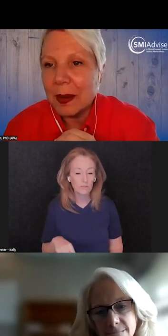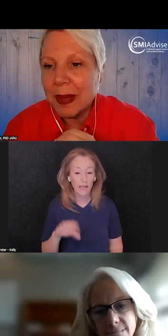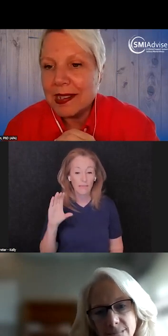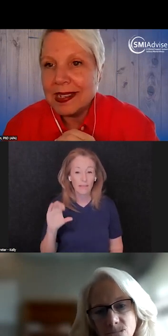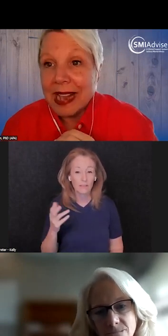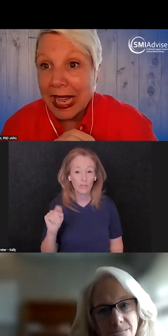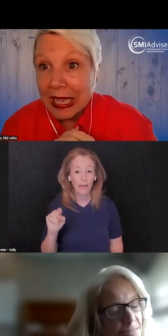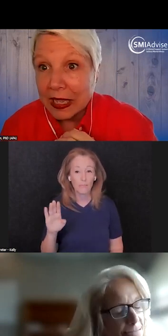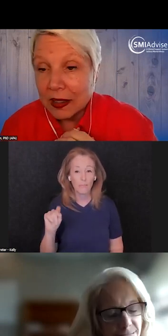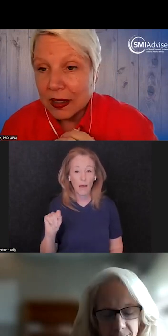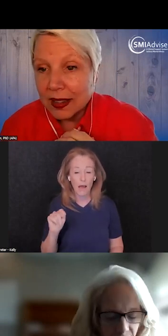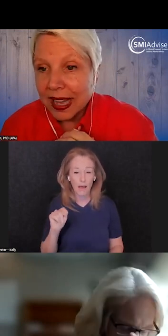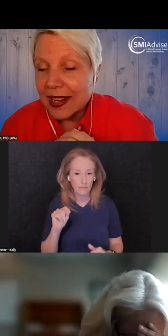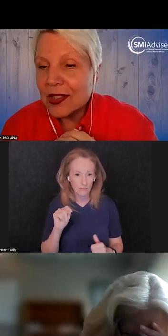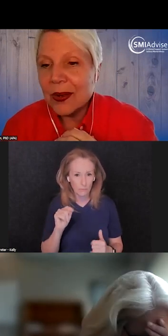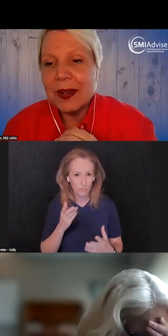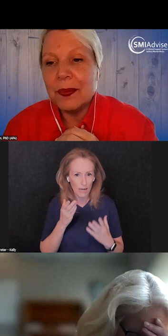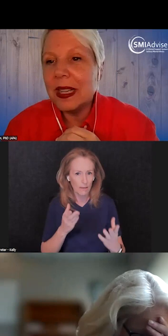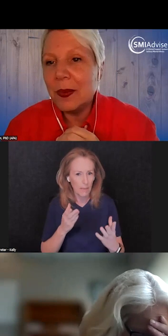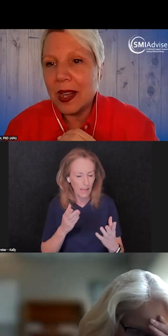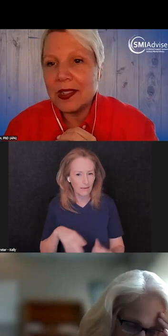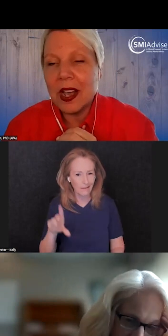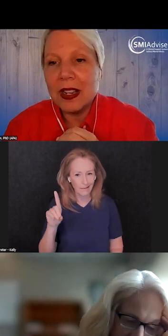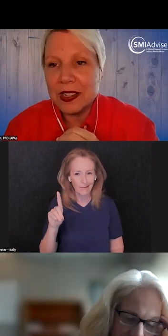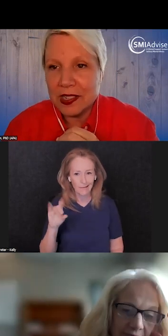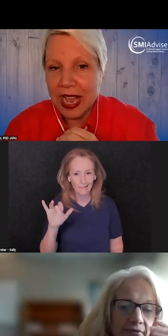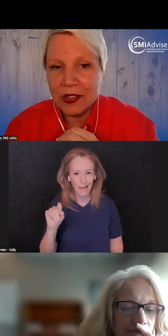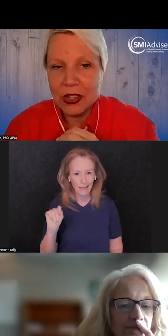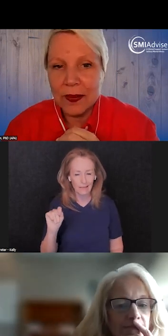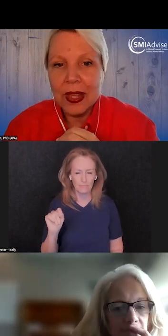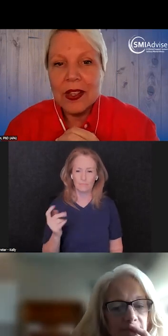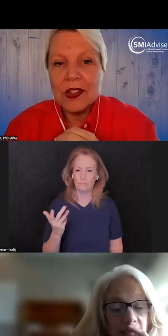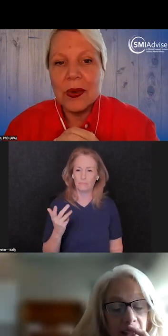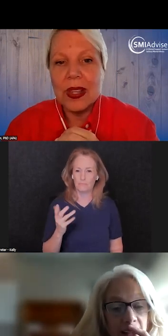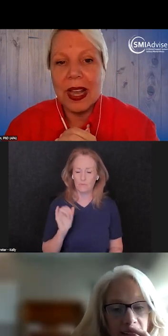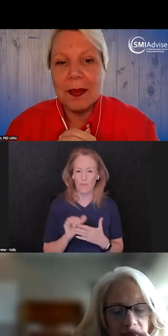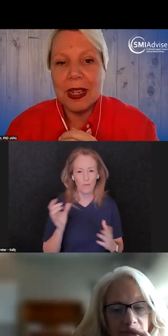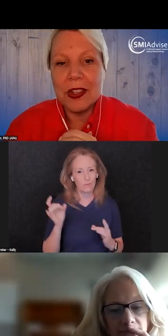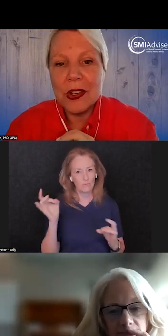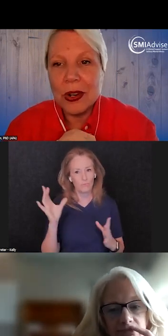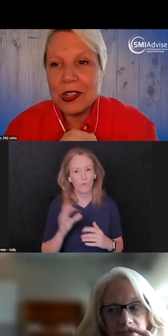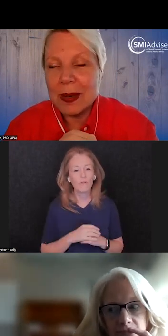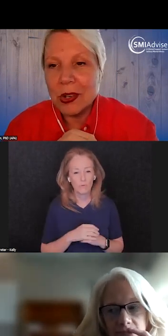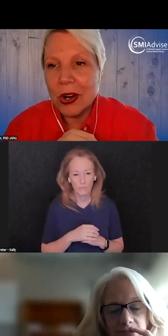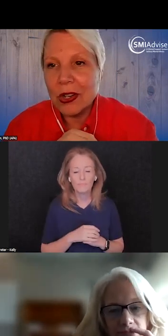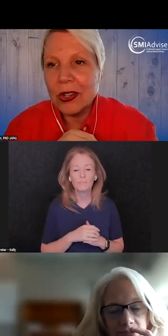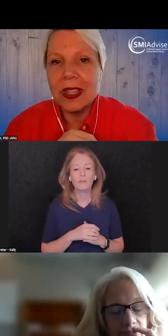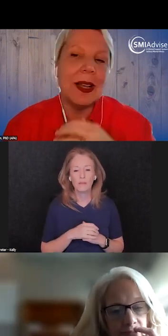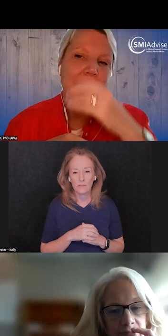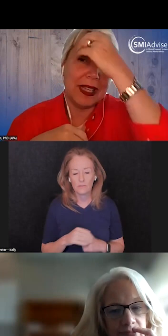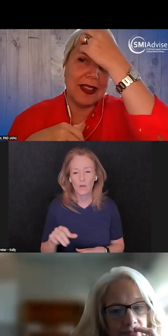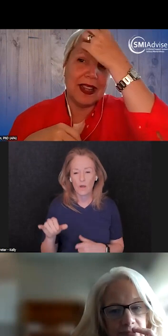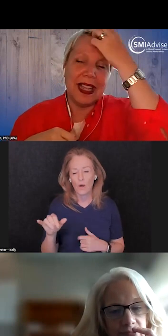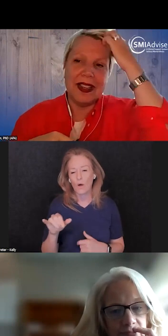actually recommending dieting. And so it really was kind of a disaster. So here's the New York Times